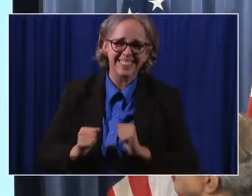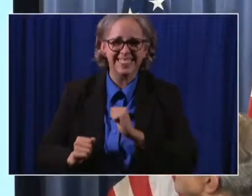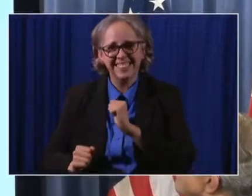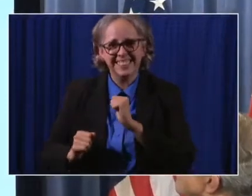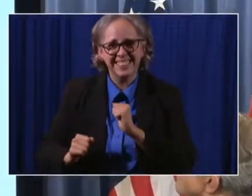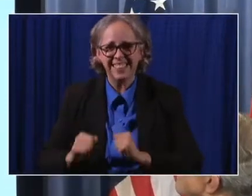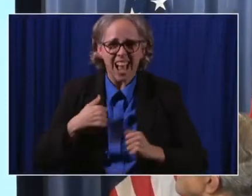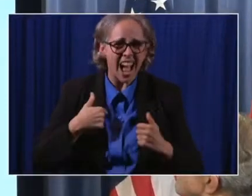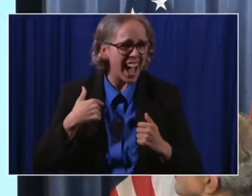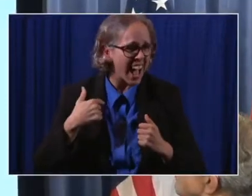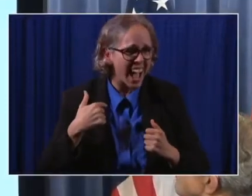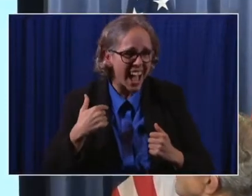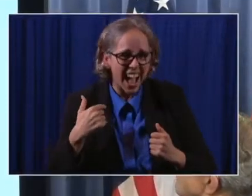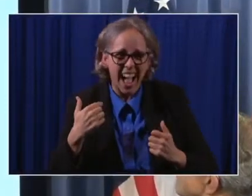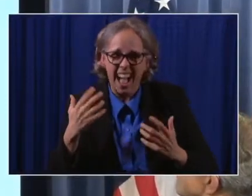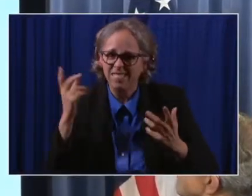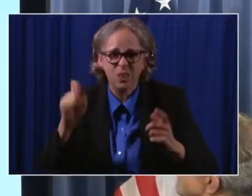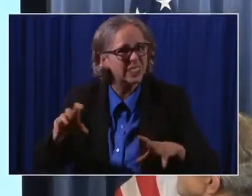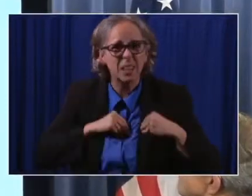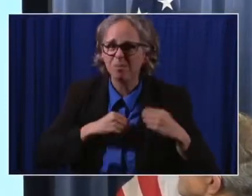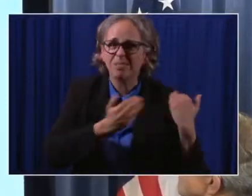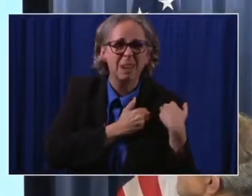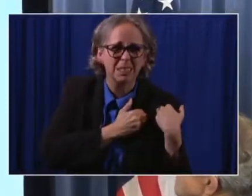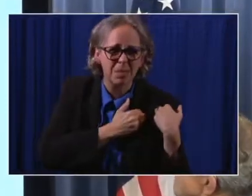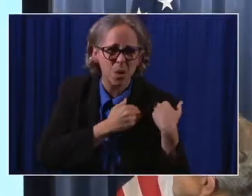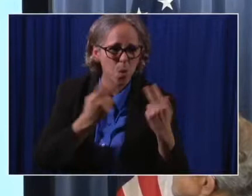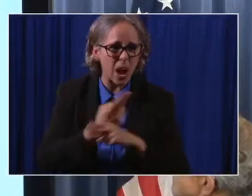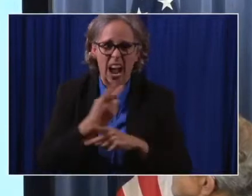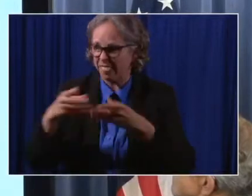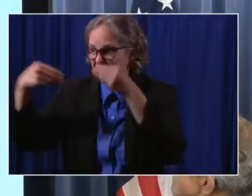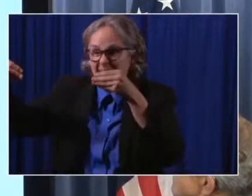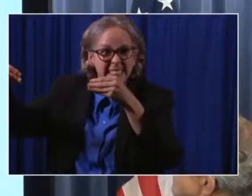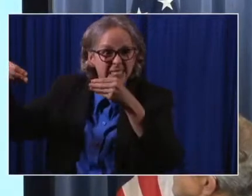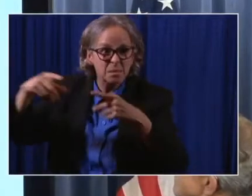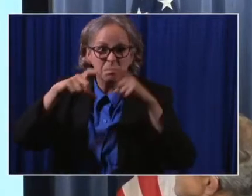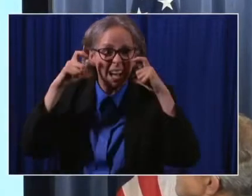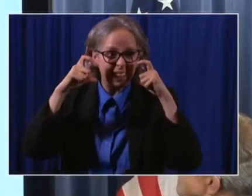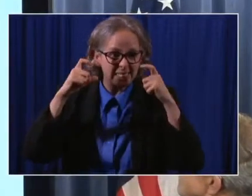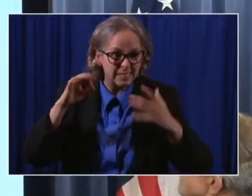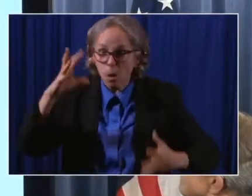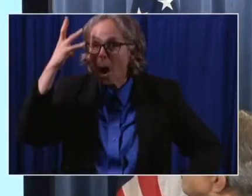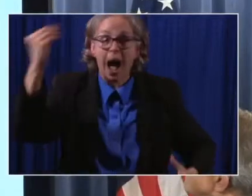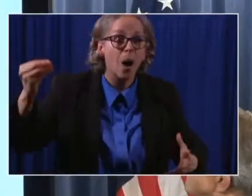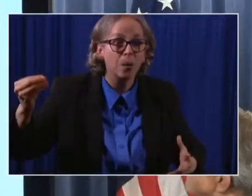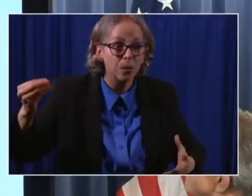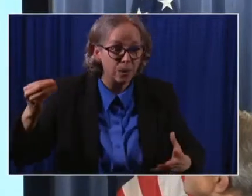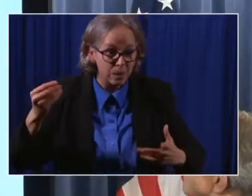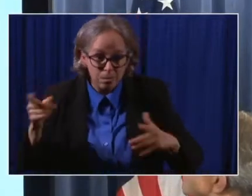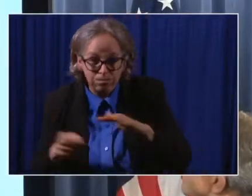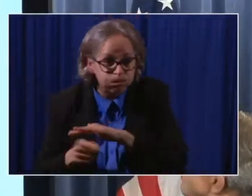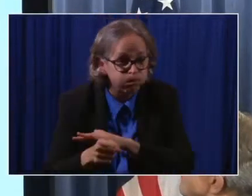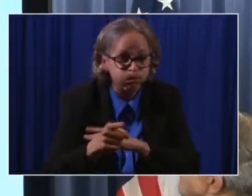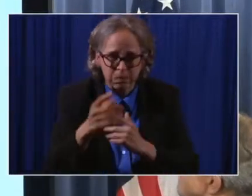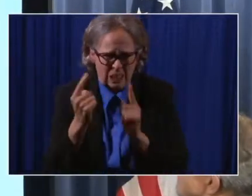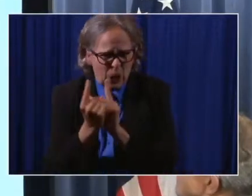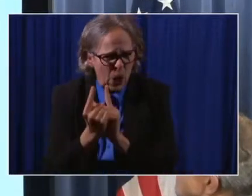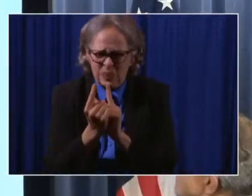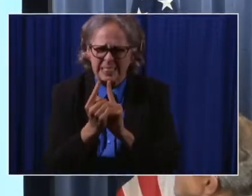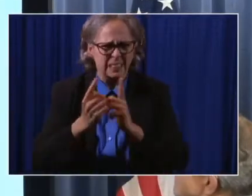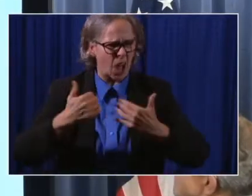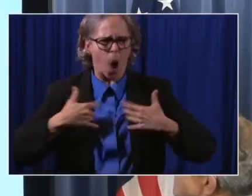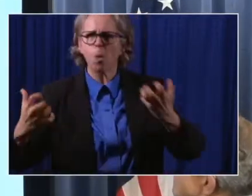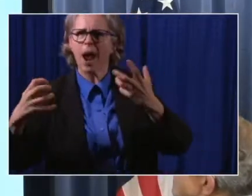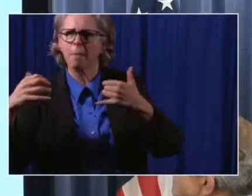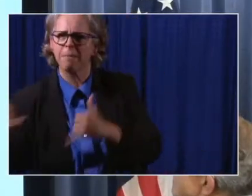Then we need to do our part and wear these when we're out in public and in close spaces. I want a season.